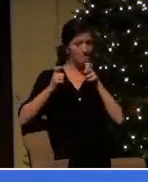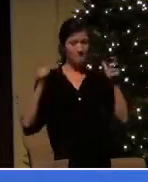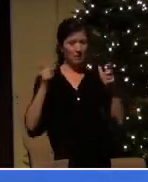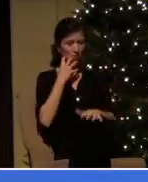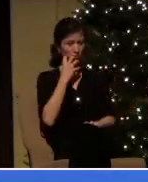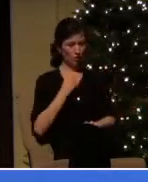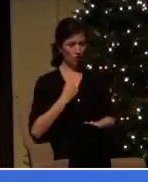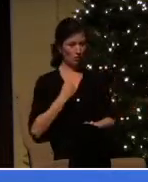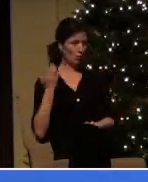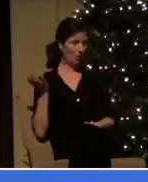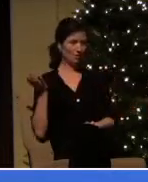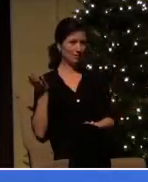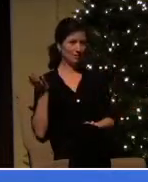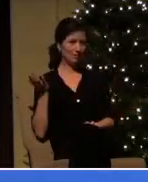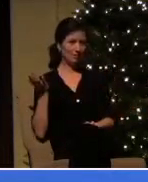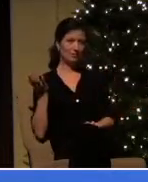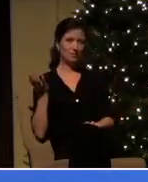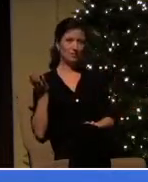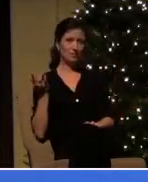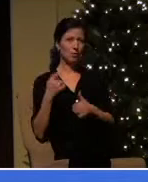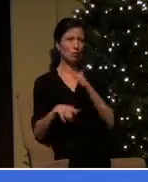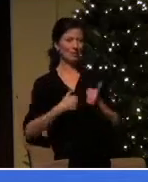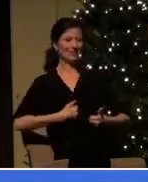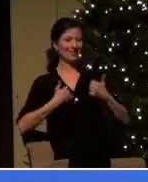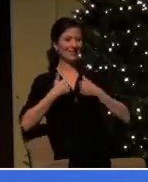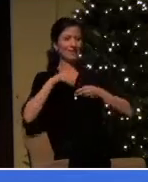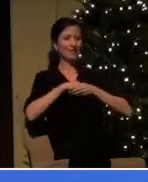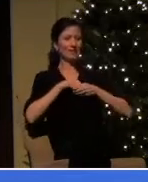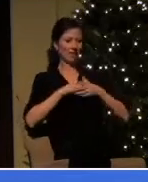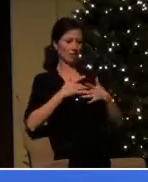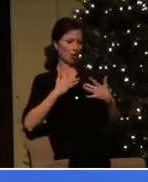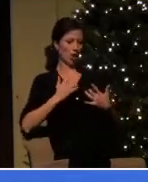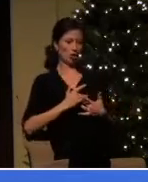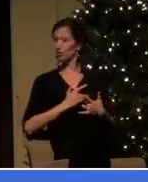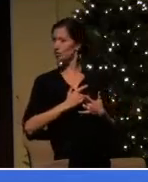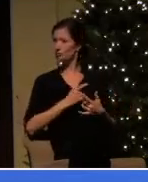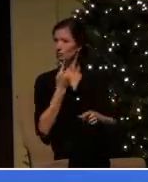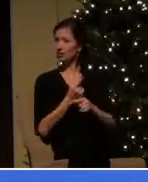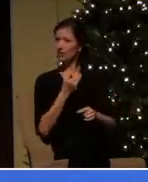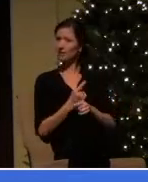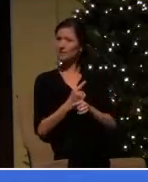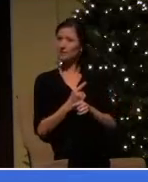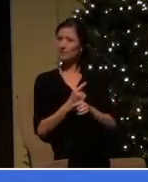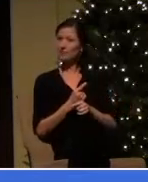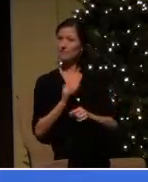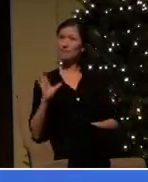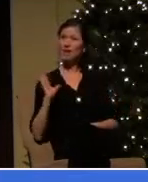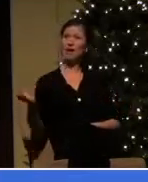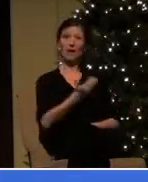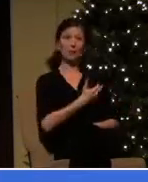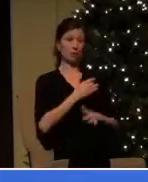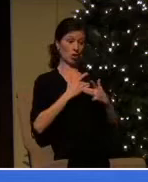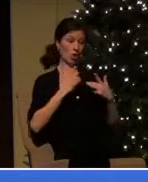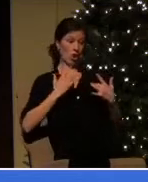be what lives in our hearts. Wouldn't that be true? Because our hearts,